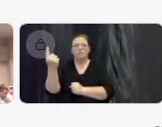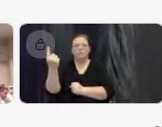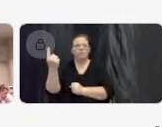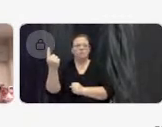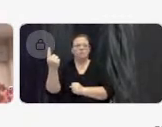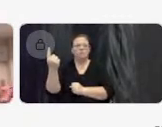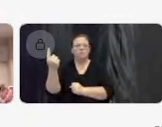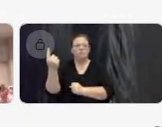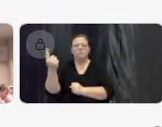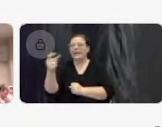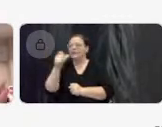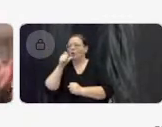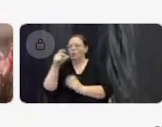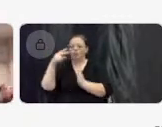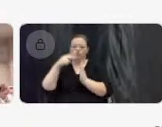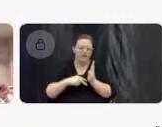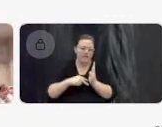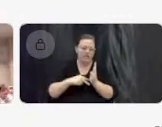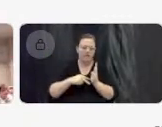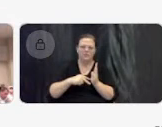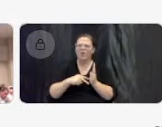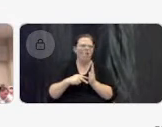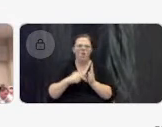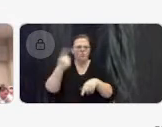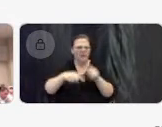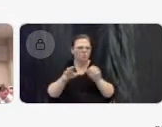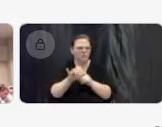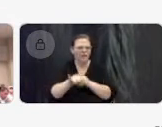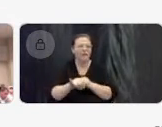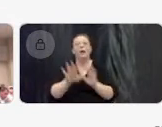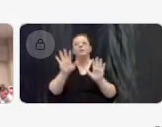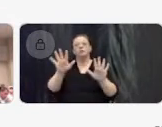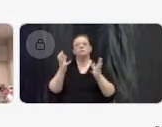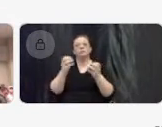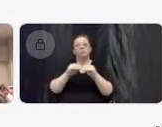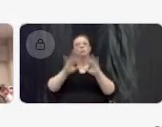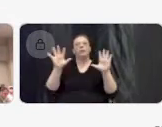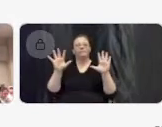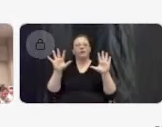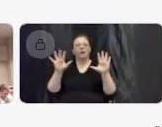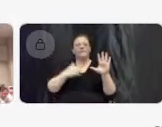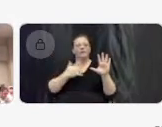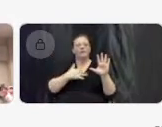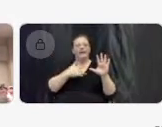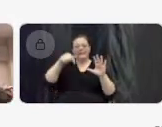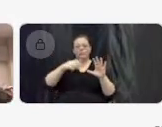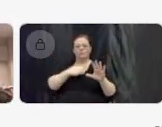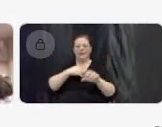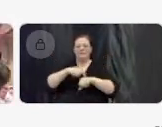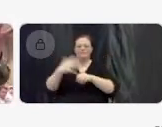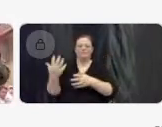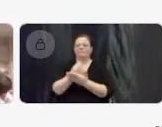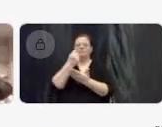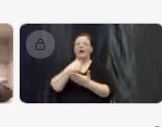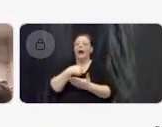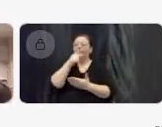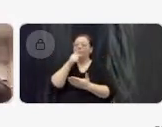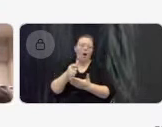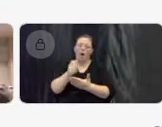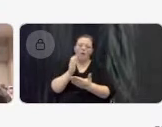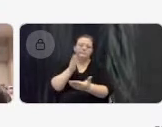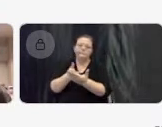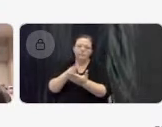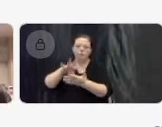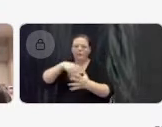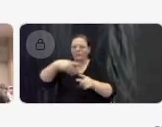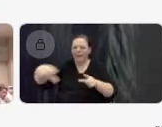doesn't read what we've done and said, oh, wait, you can't do that. I just want to clarify that. I felt like this was my time. I'm not really objecting to the plat or anything.